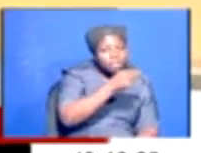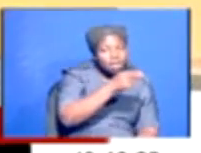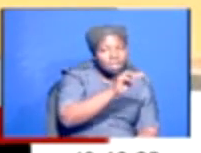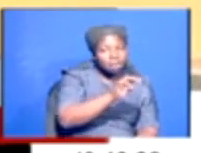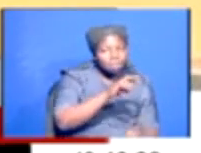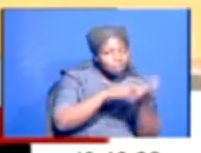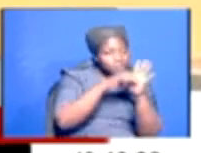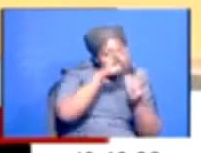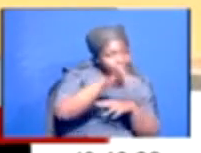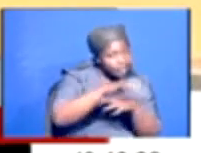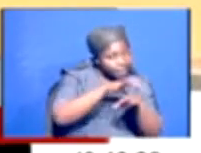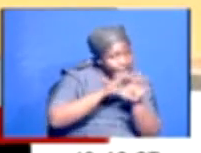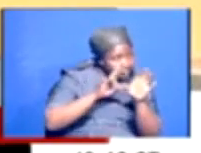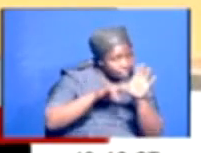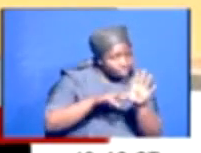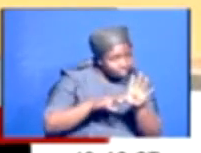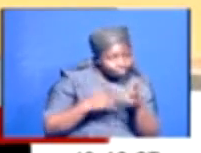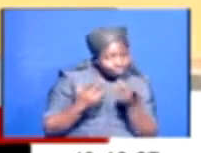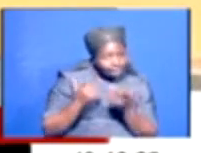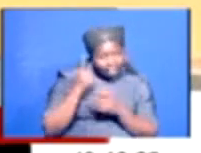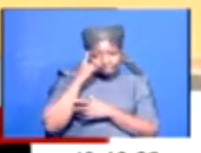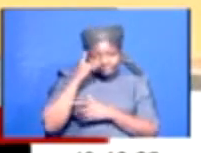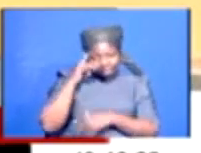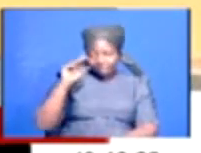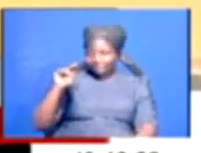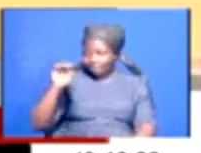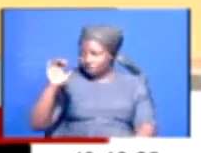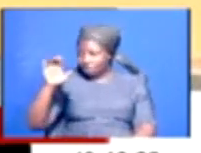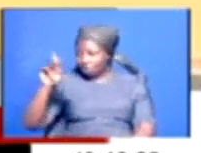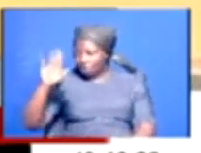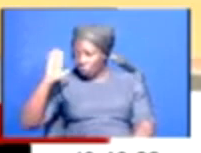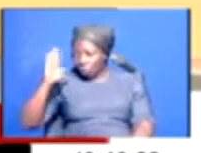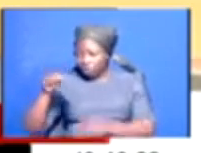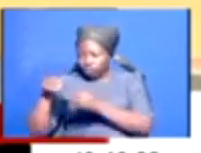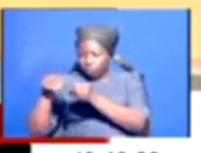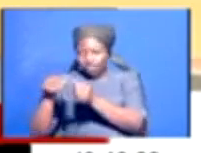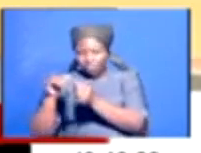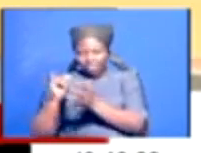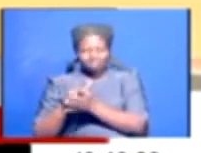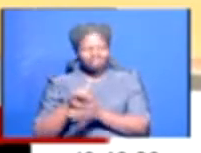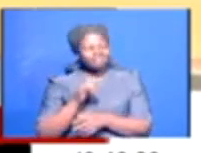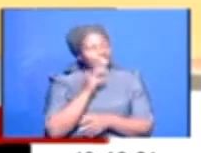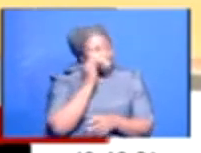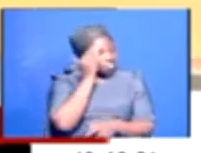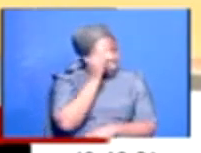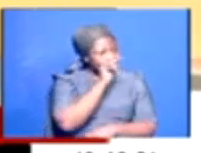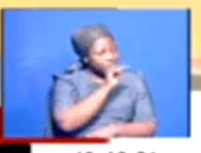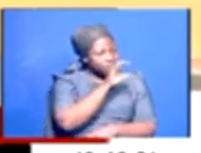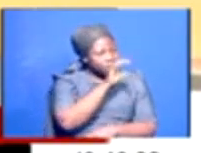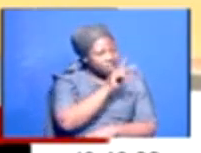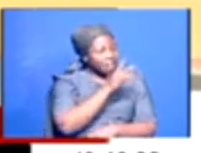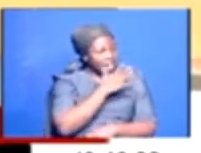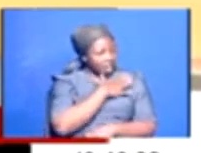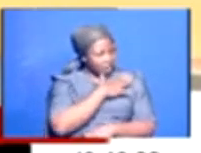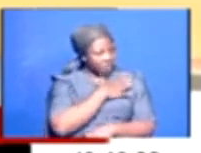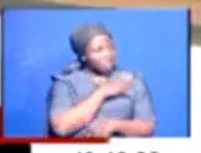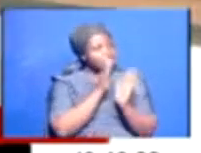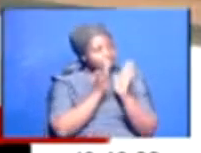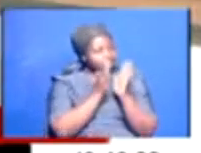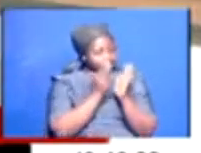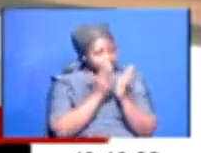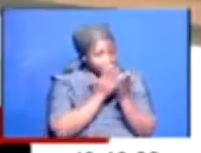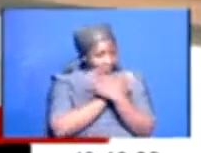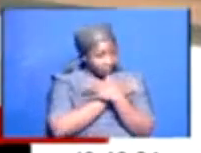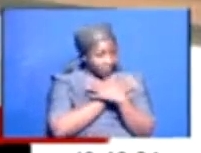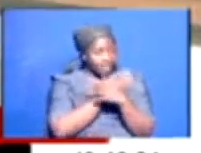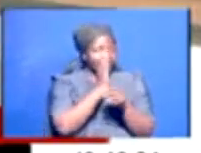Lakini nafikiria NOK watashukulikia. Aha. Yeah. Najua NOK ni wenzetu. Yeah. And they are going to be doing that. Yeah. And as we